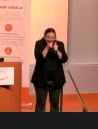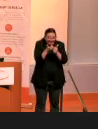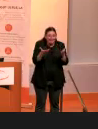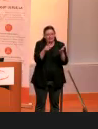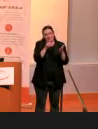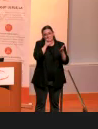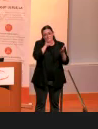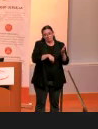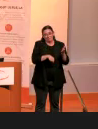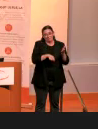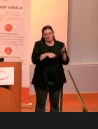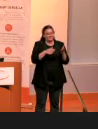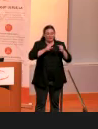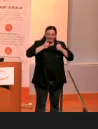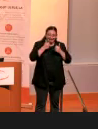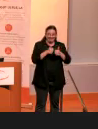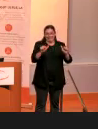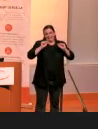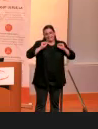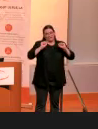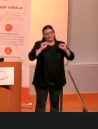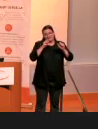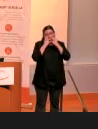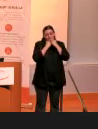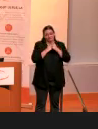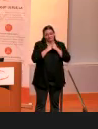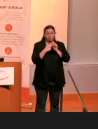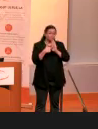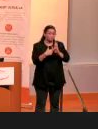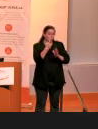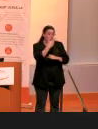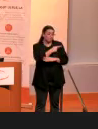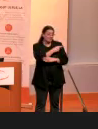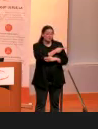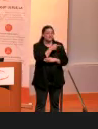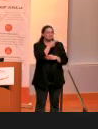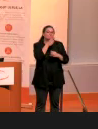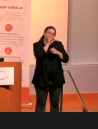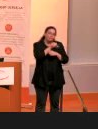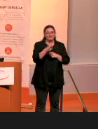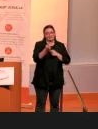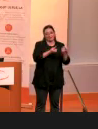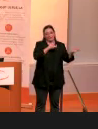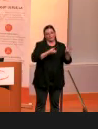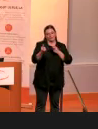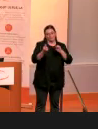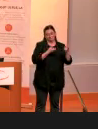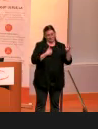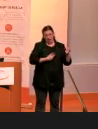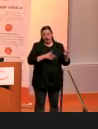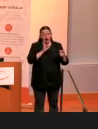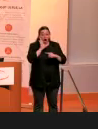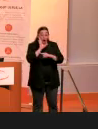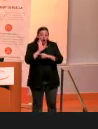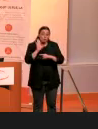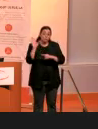to do. Any kind of form of exercise can be important. So for instance, I have a patient who loves ice skating. I would probably break my neck